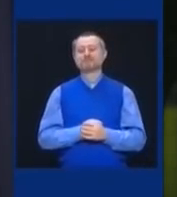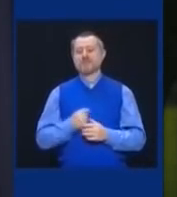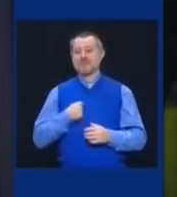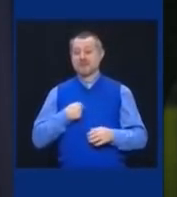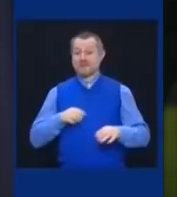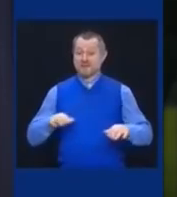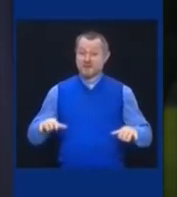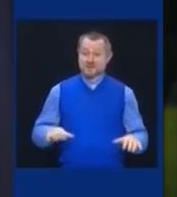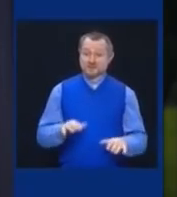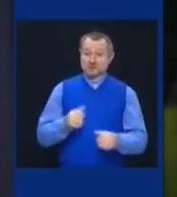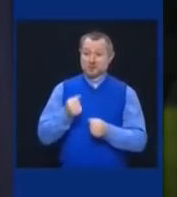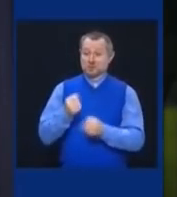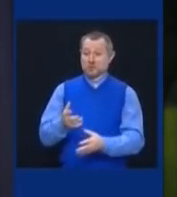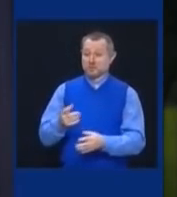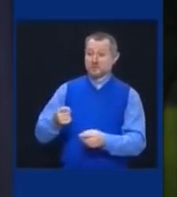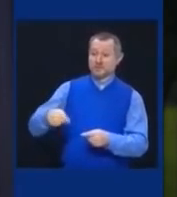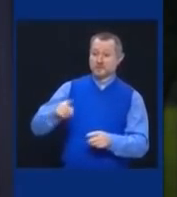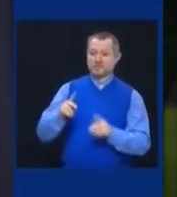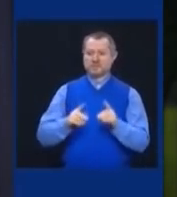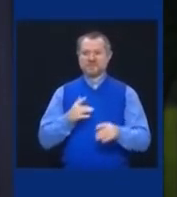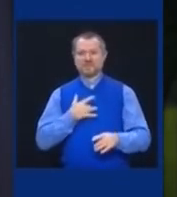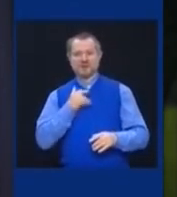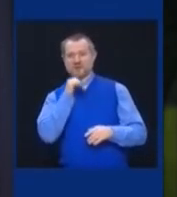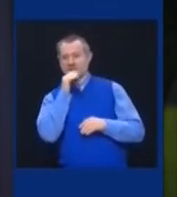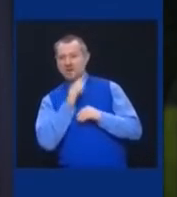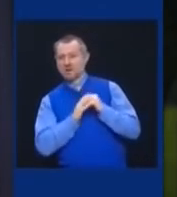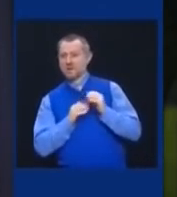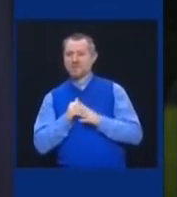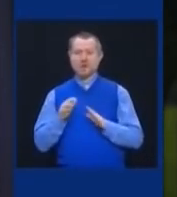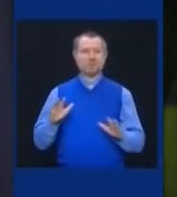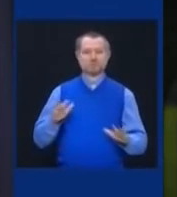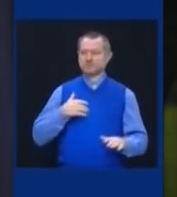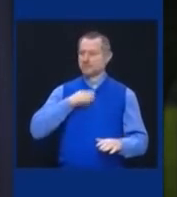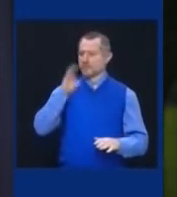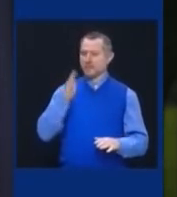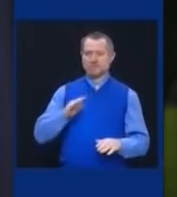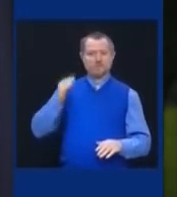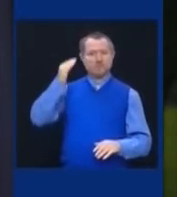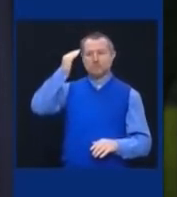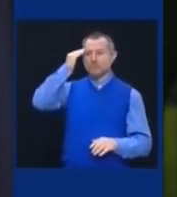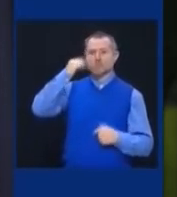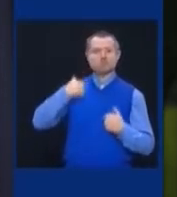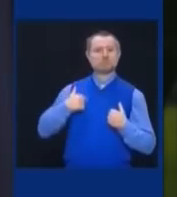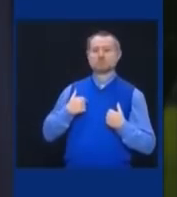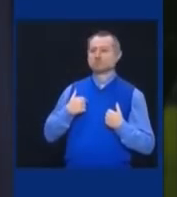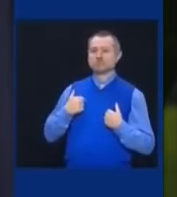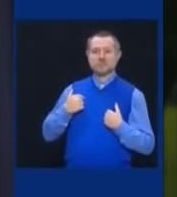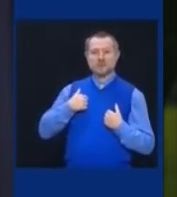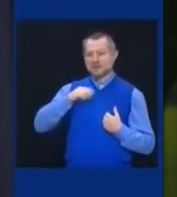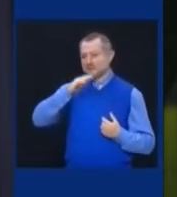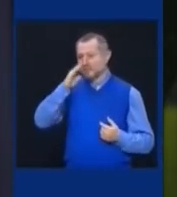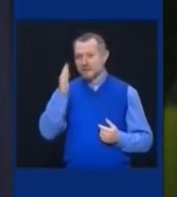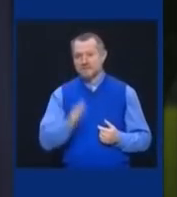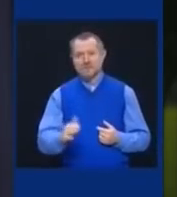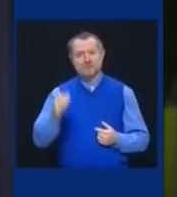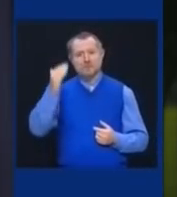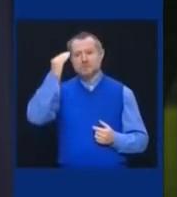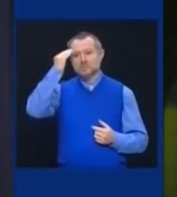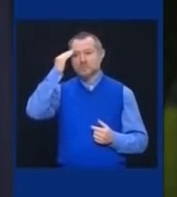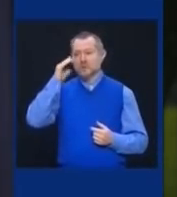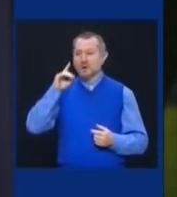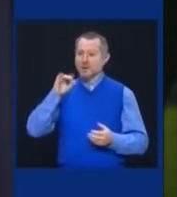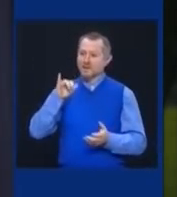uncomfortable. Mm-hmm. I never knew at the time I was making anyone feel uncomfortable. Yeah, you just said